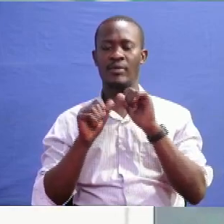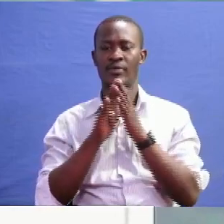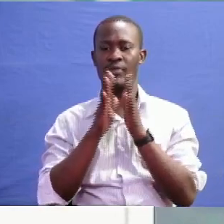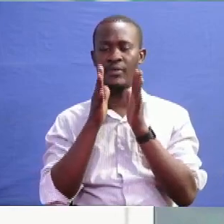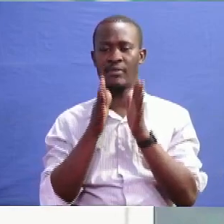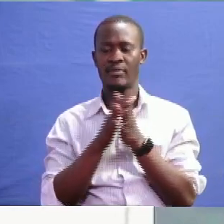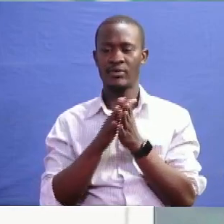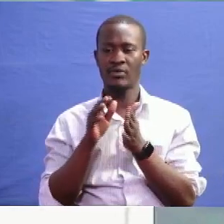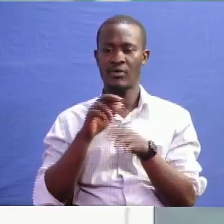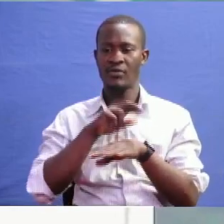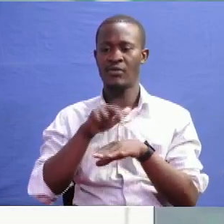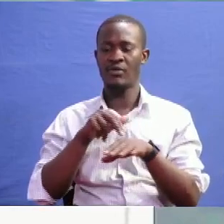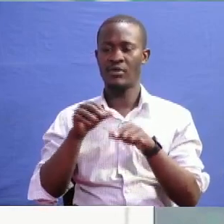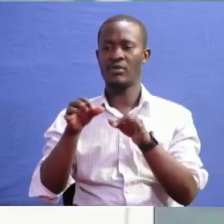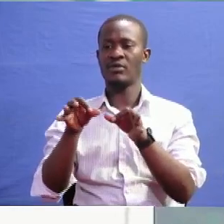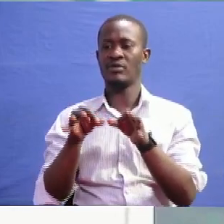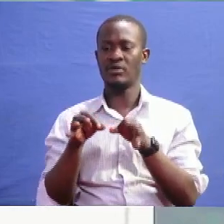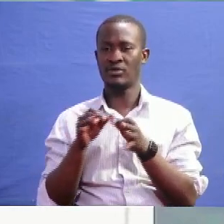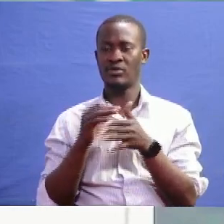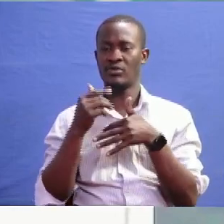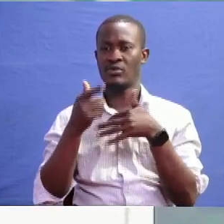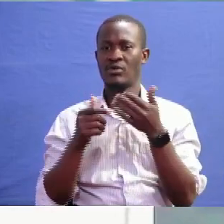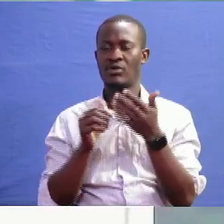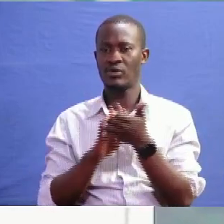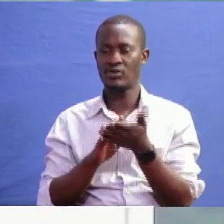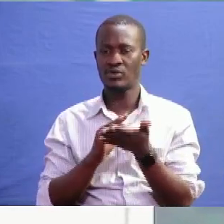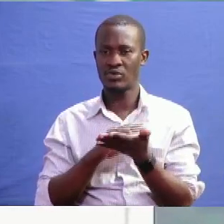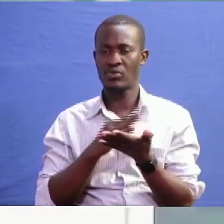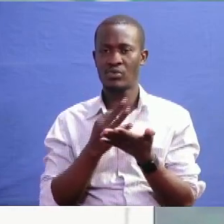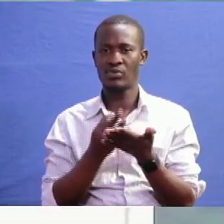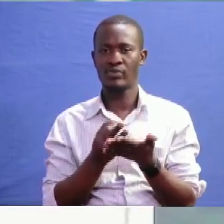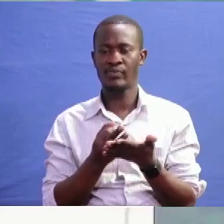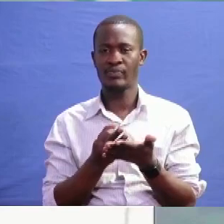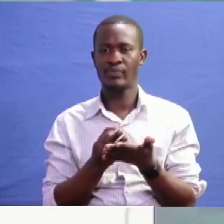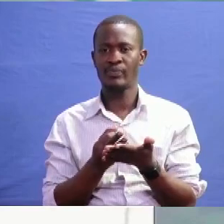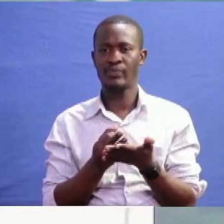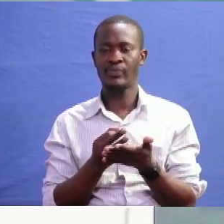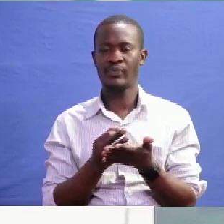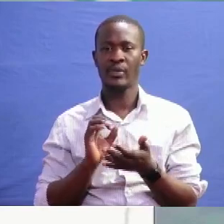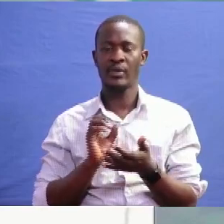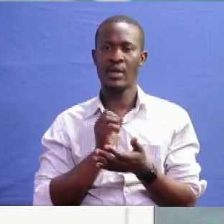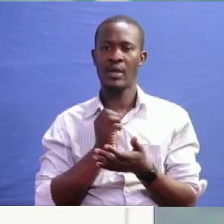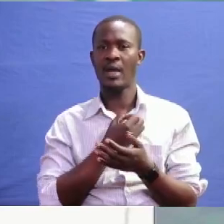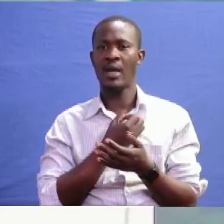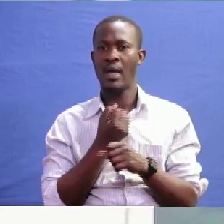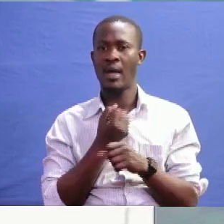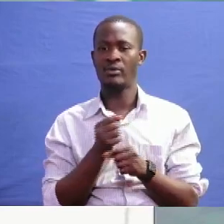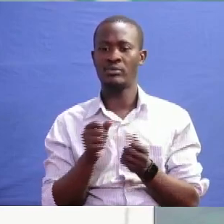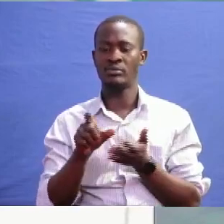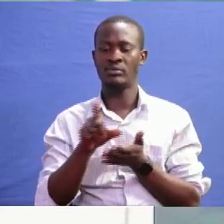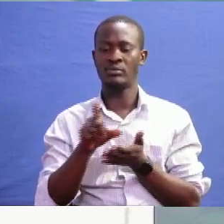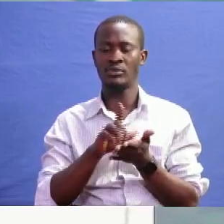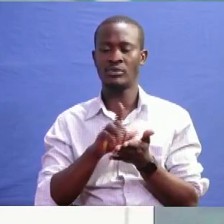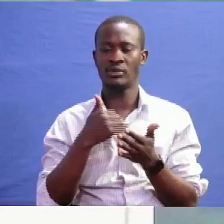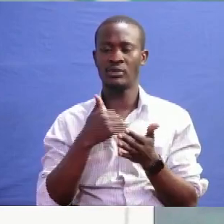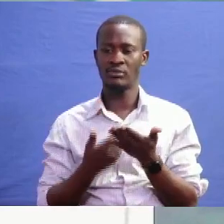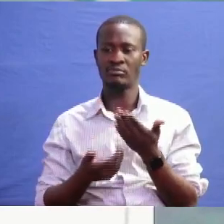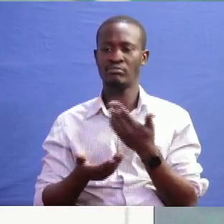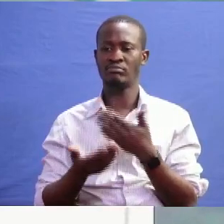National Treasury that we are going to be funded. All right. This year alone, our allocation has doubled.